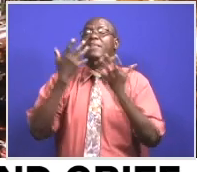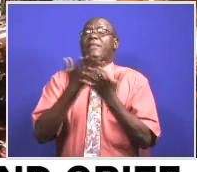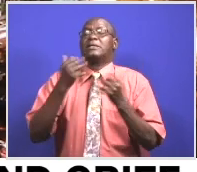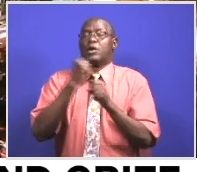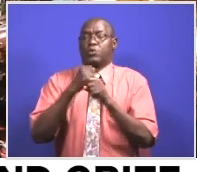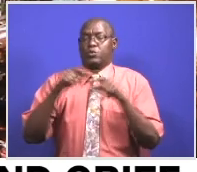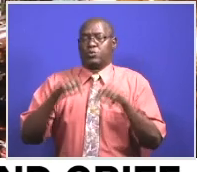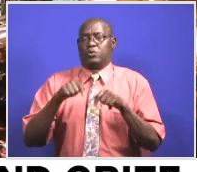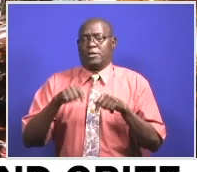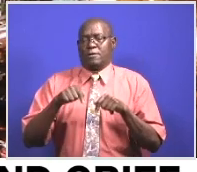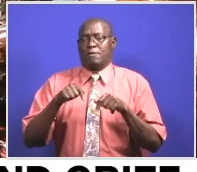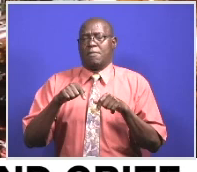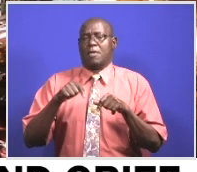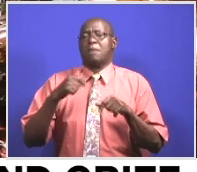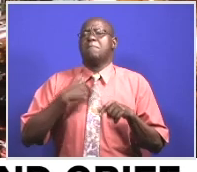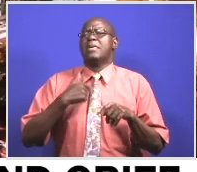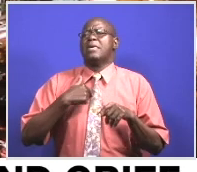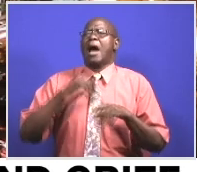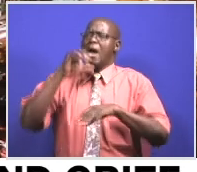I discovered my purpose in my pain.